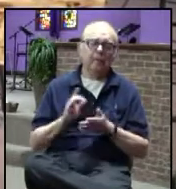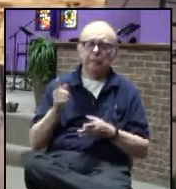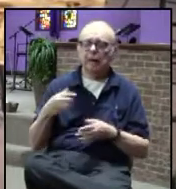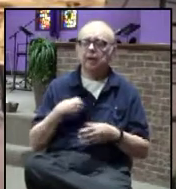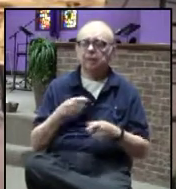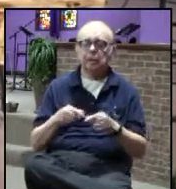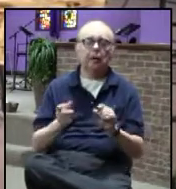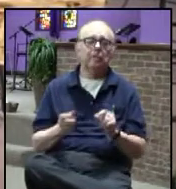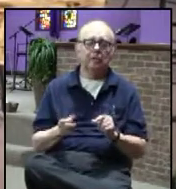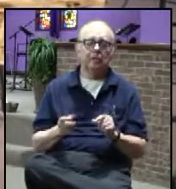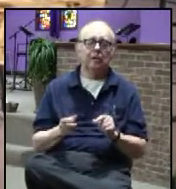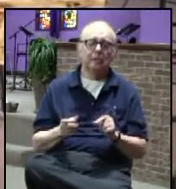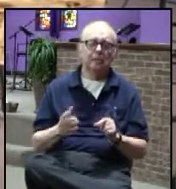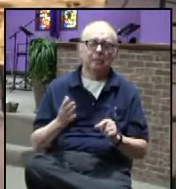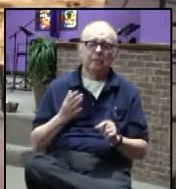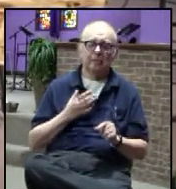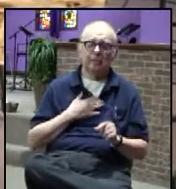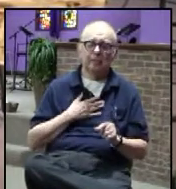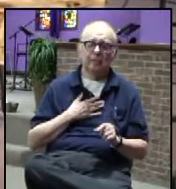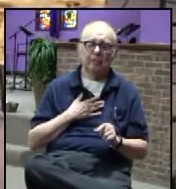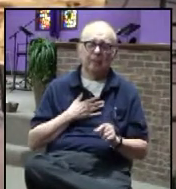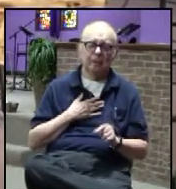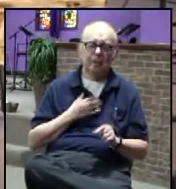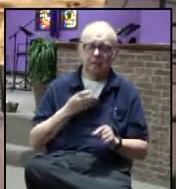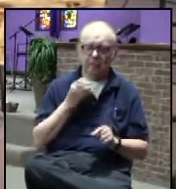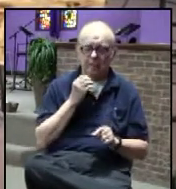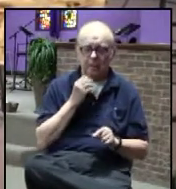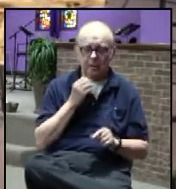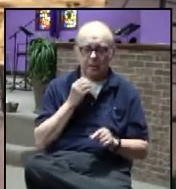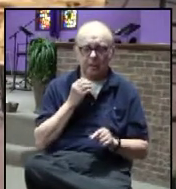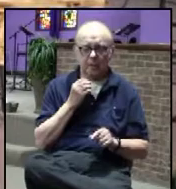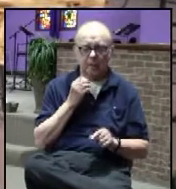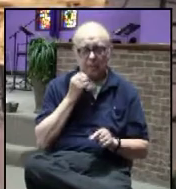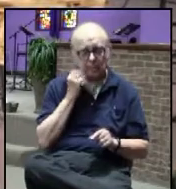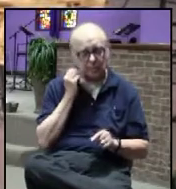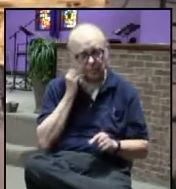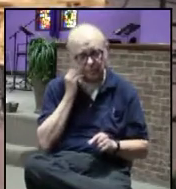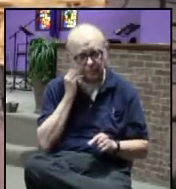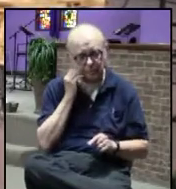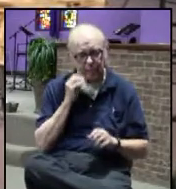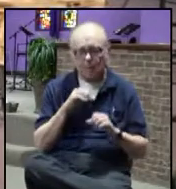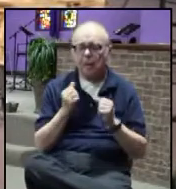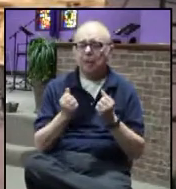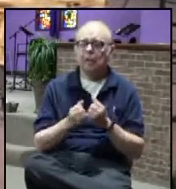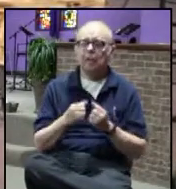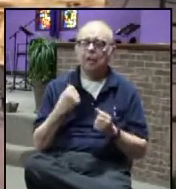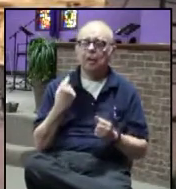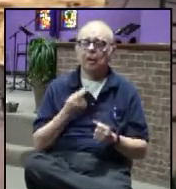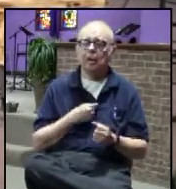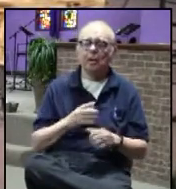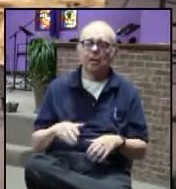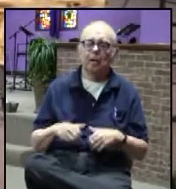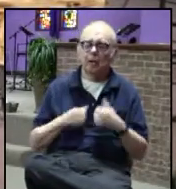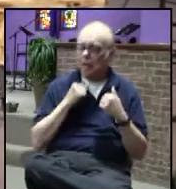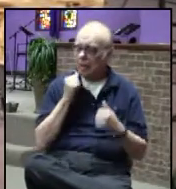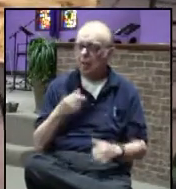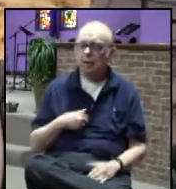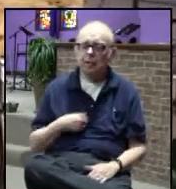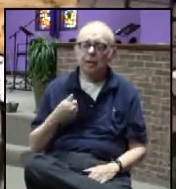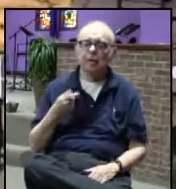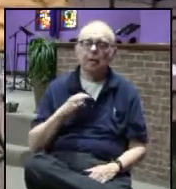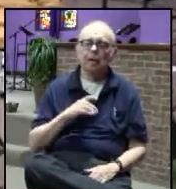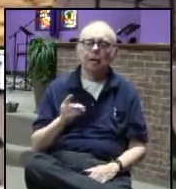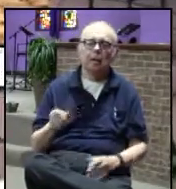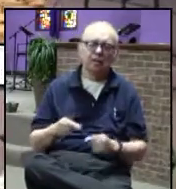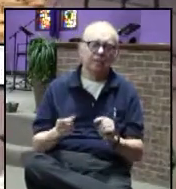all. Because in my homeowners association, in which we live, you are not allowed to have a